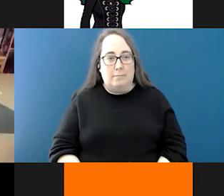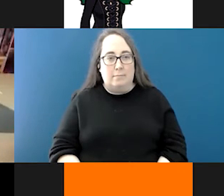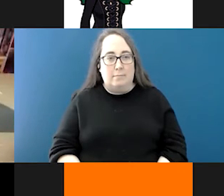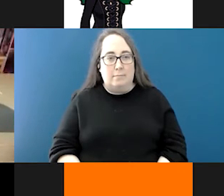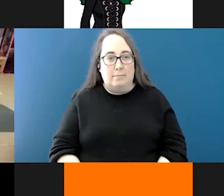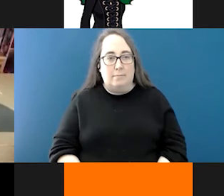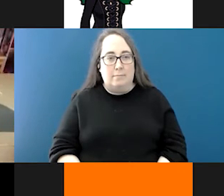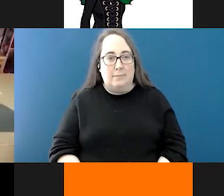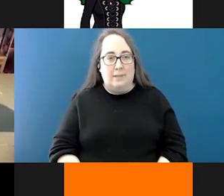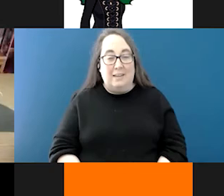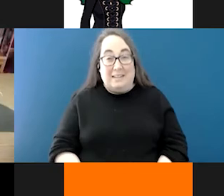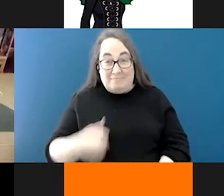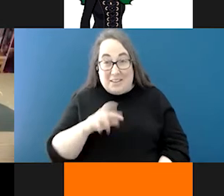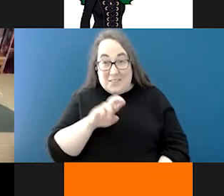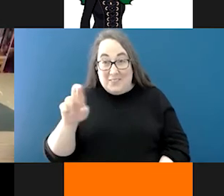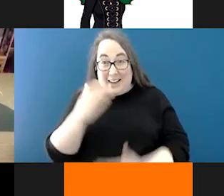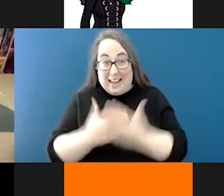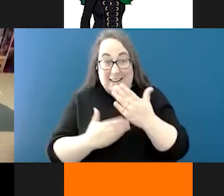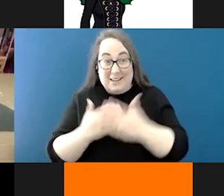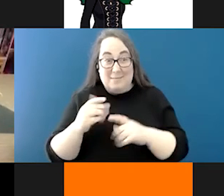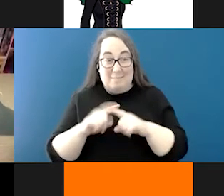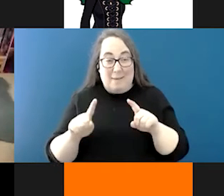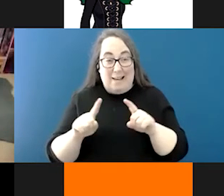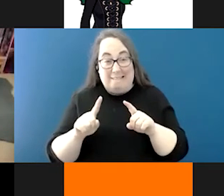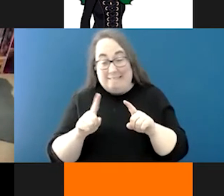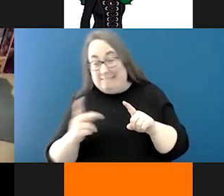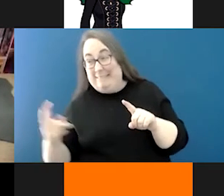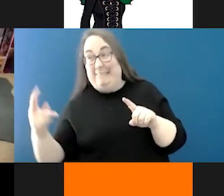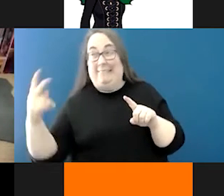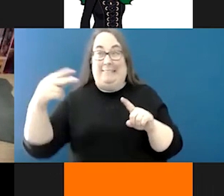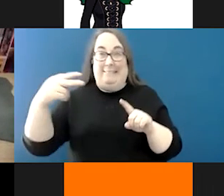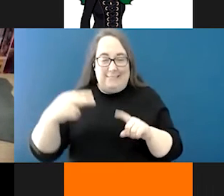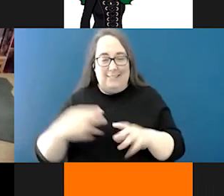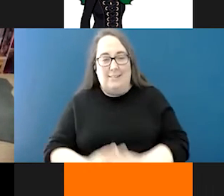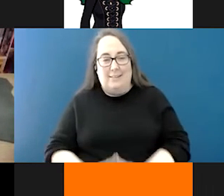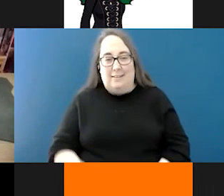I don't know if you can tell I'm right-handed, but I have to do this from the right side.